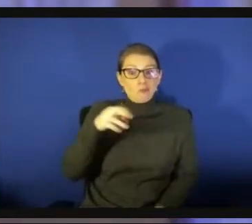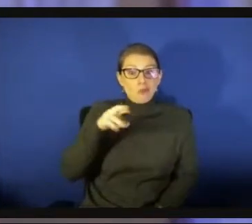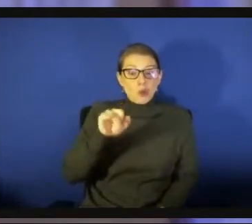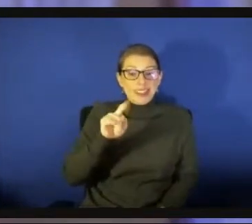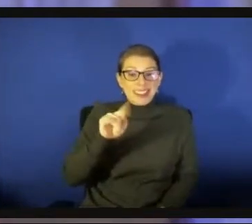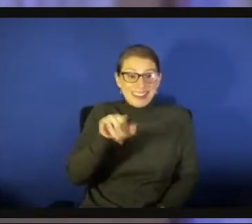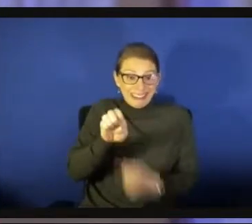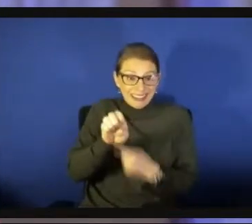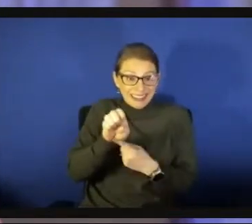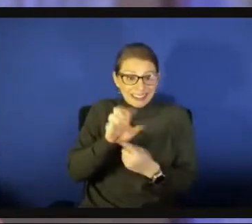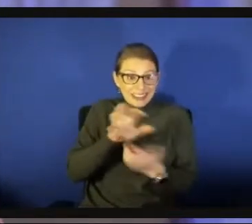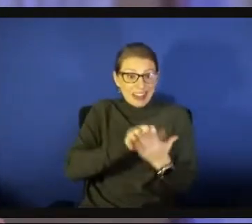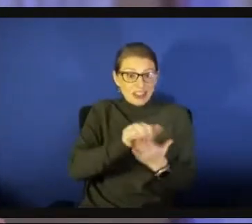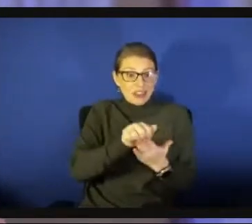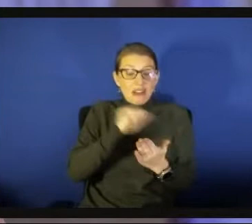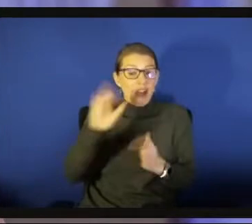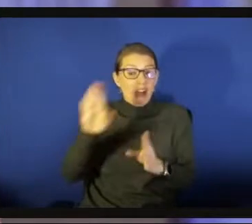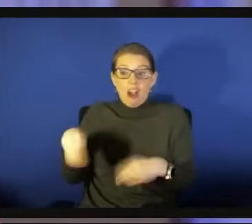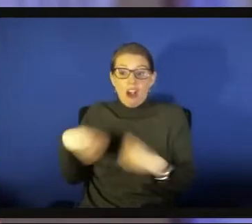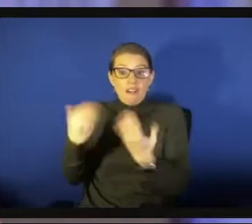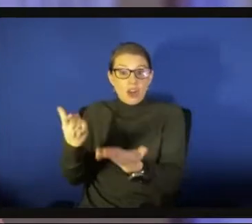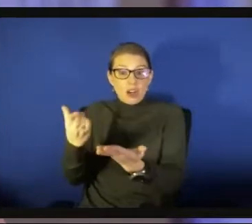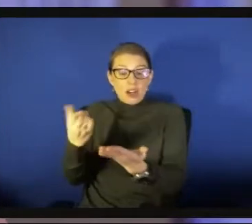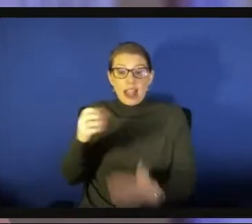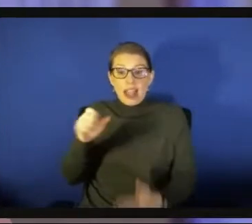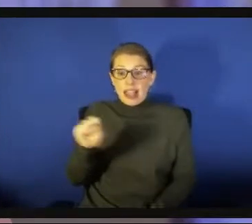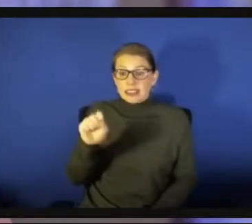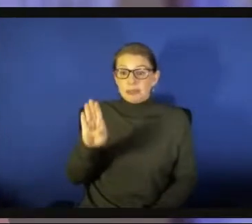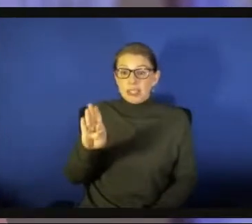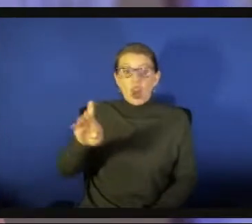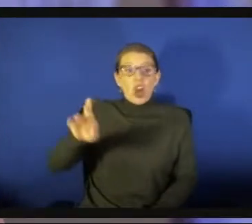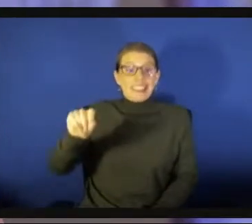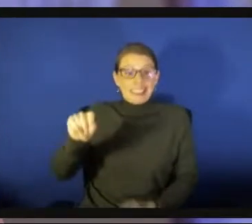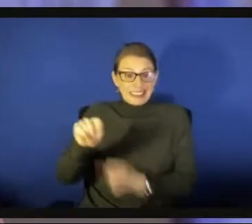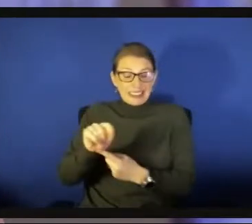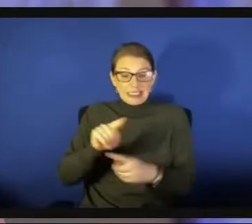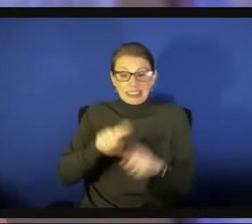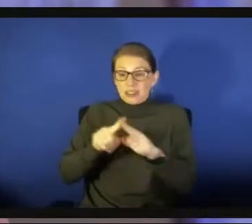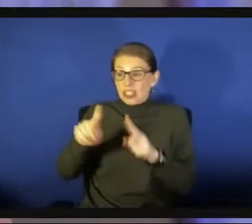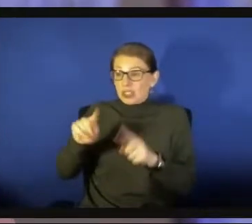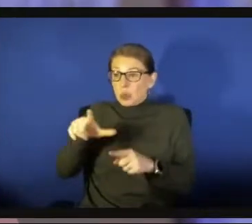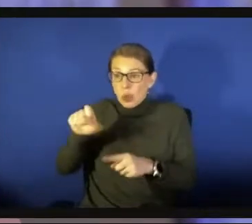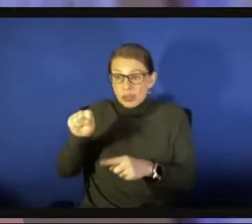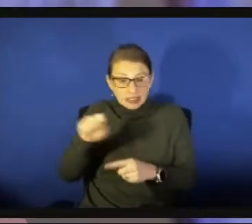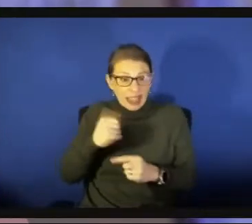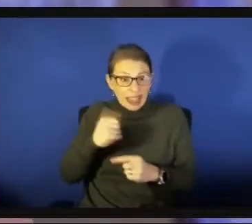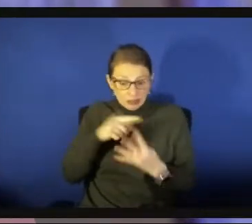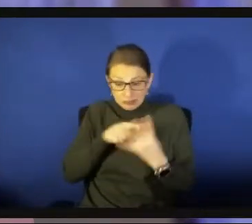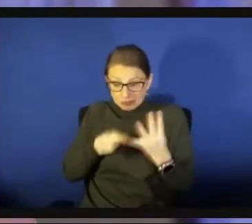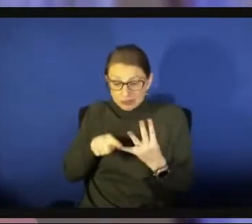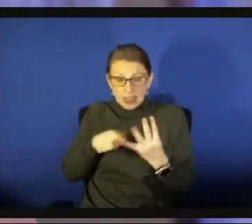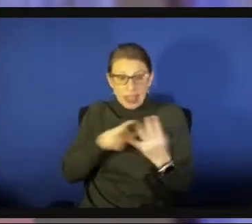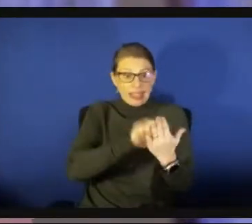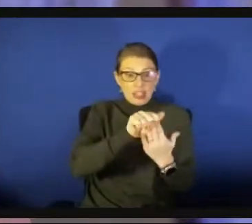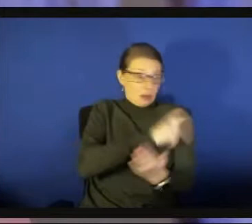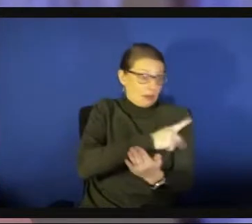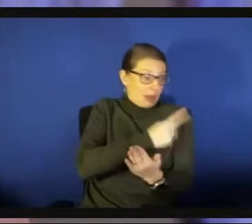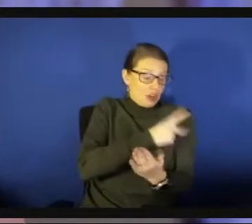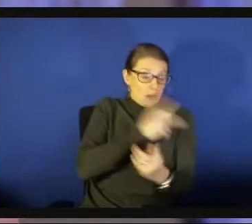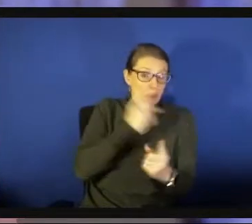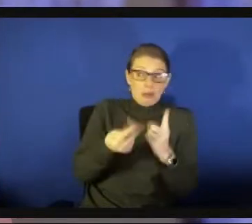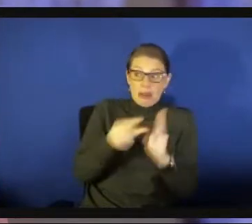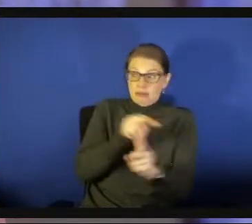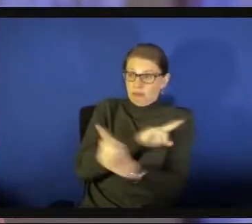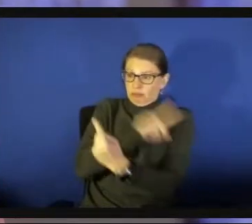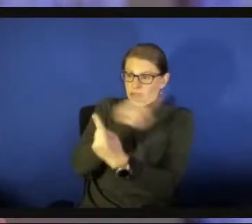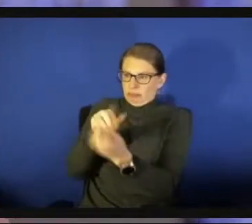places, SBRT, multiple different tools that we have. And from a cancer patient's perspective, you want to go to a physician and a